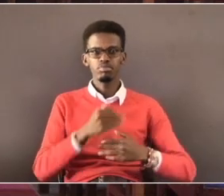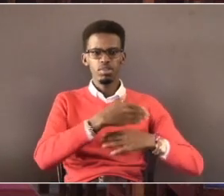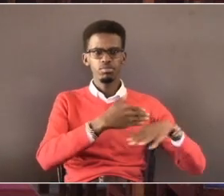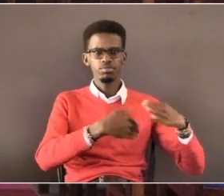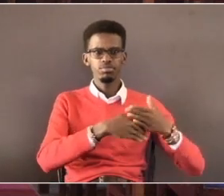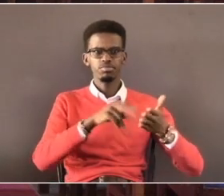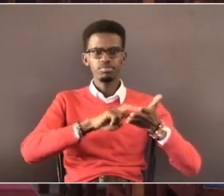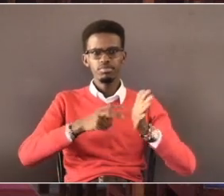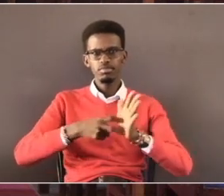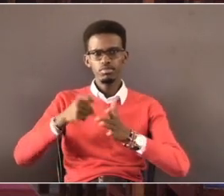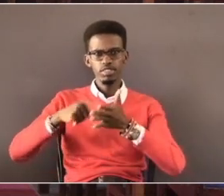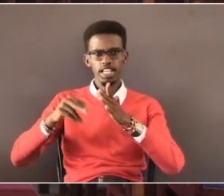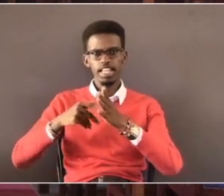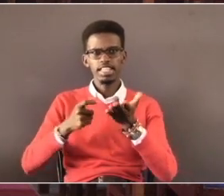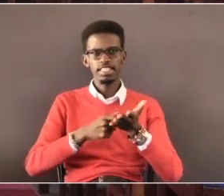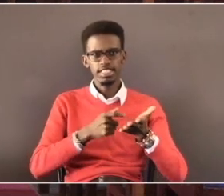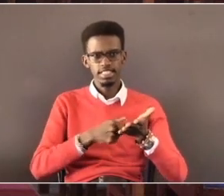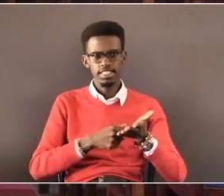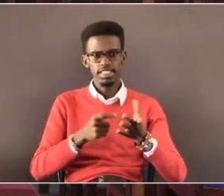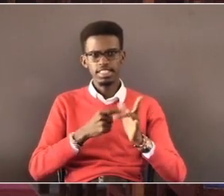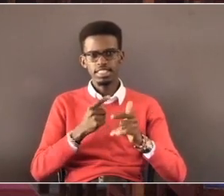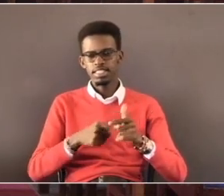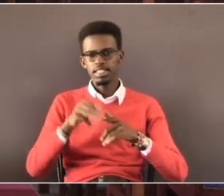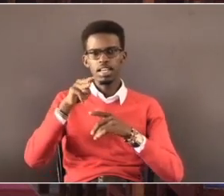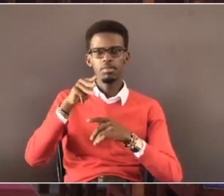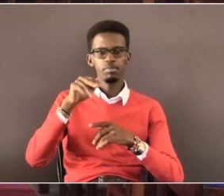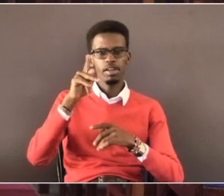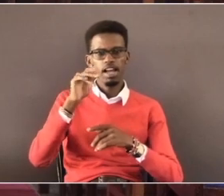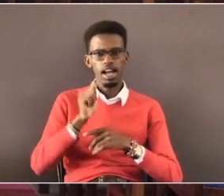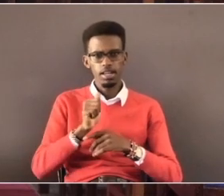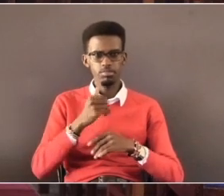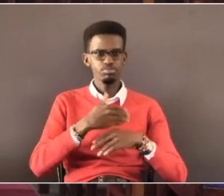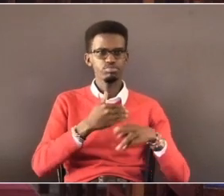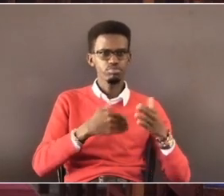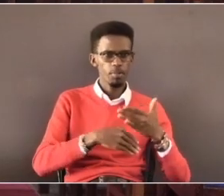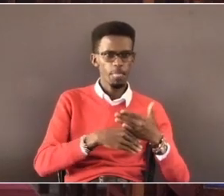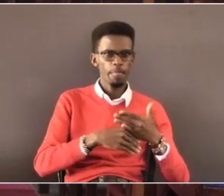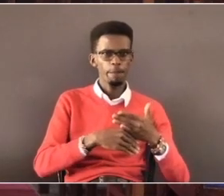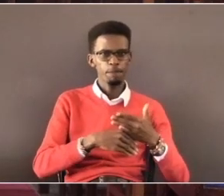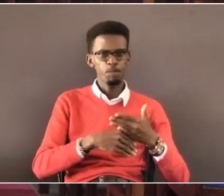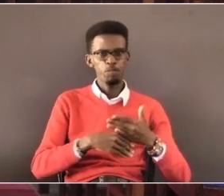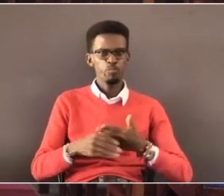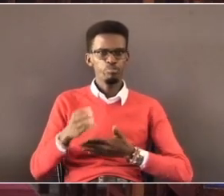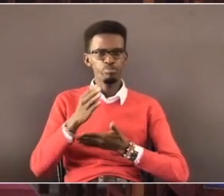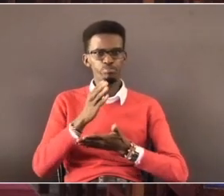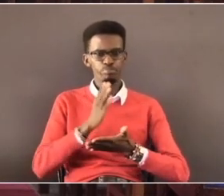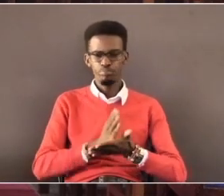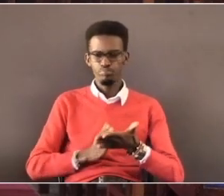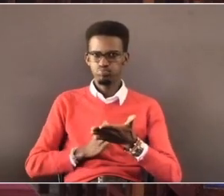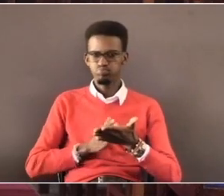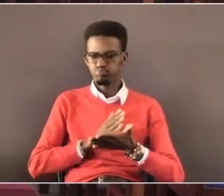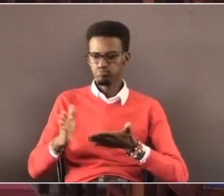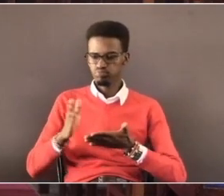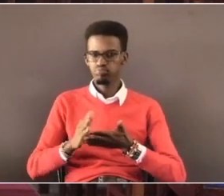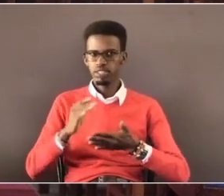mean in Kiswahili, and there was the aspect of mipaka. So what is a boundary in the first place? It is